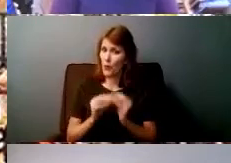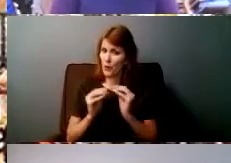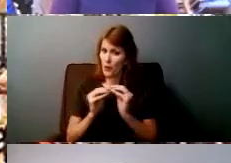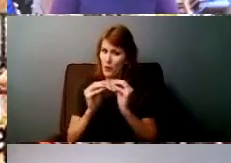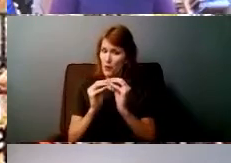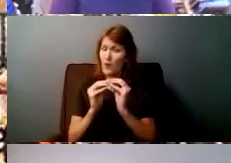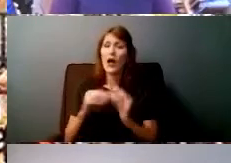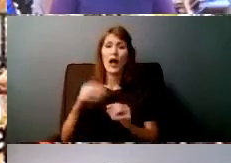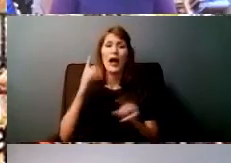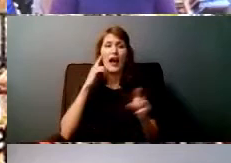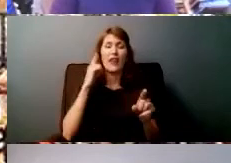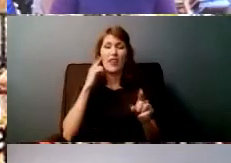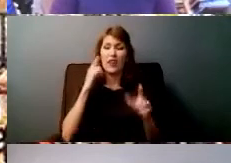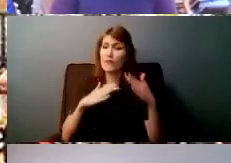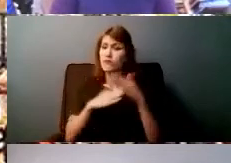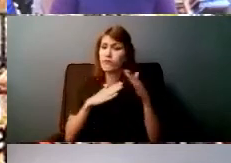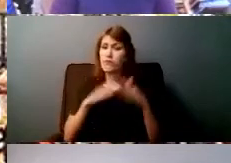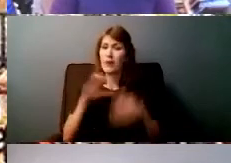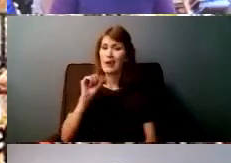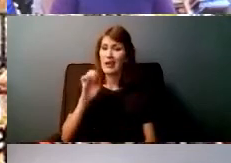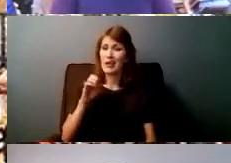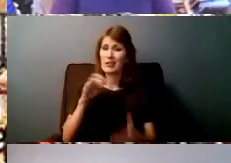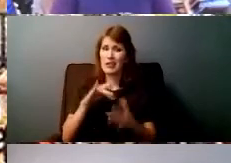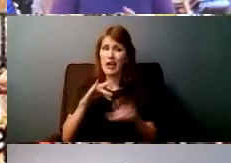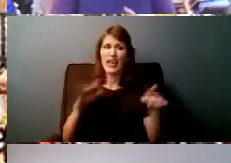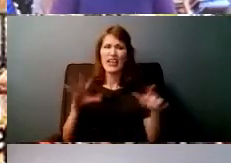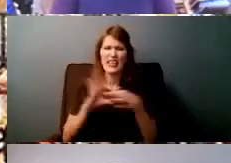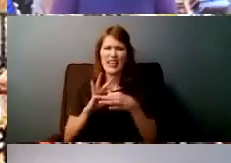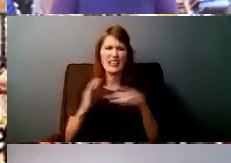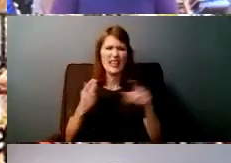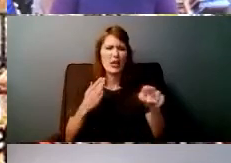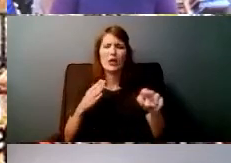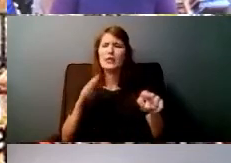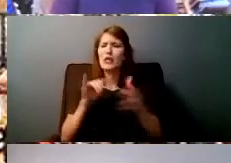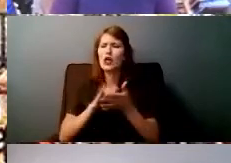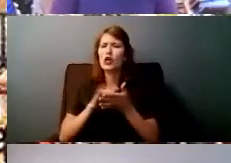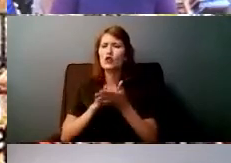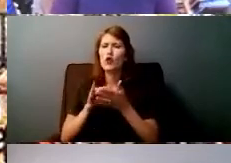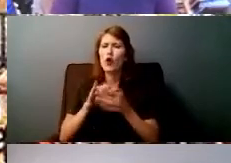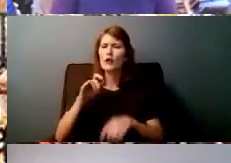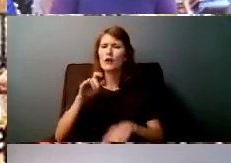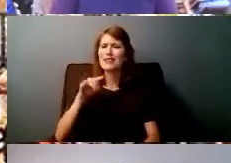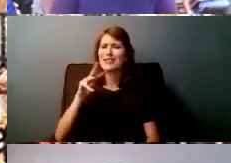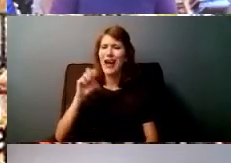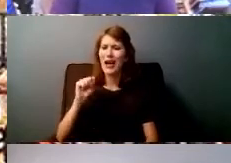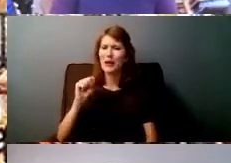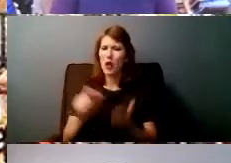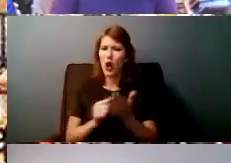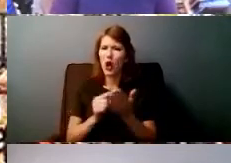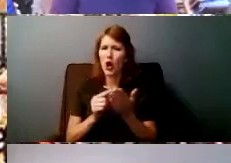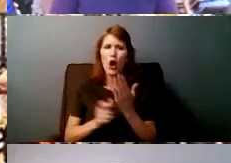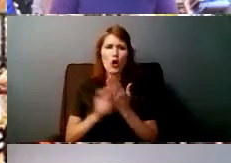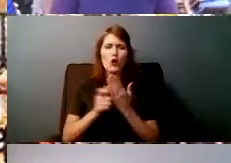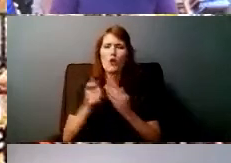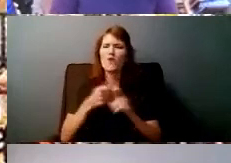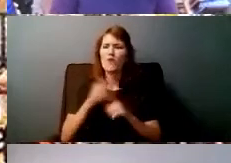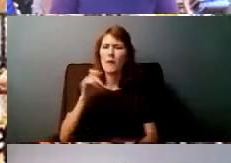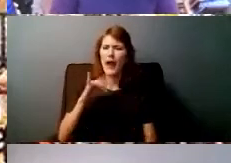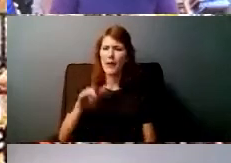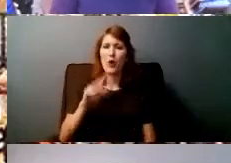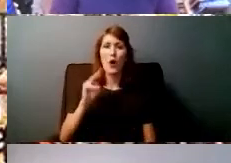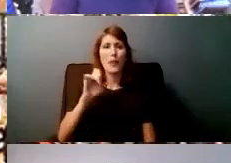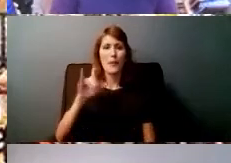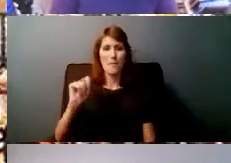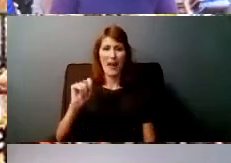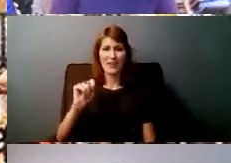study, which again is linked here in a New York Times article from April, is the Met Gala that they had. The Met Gala has